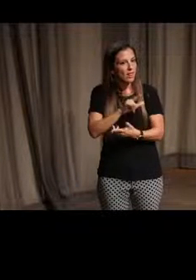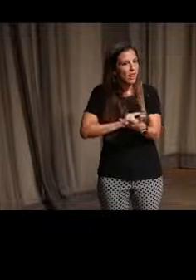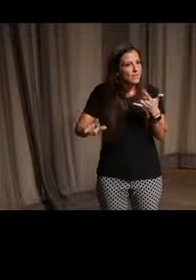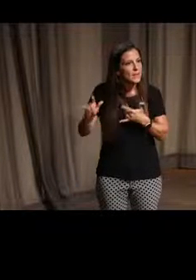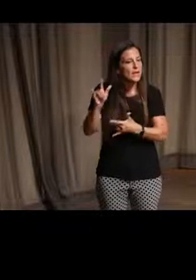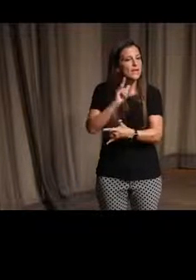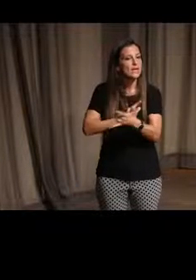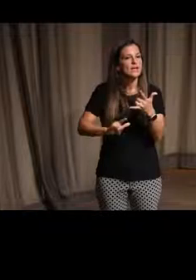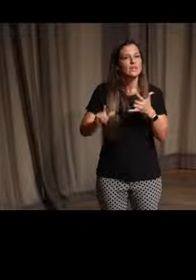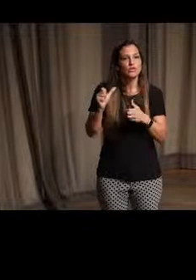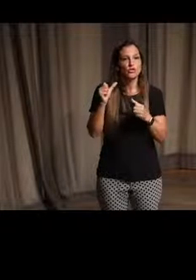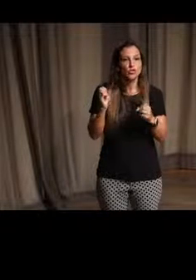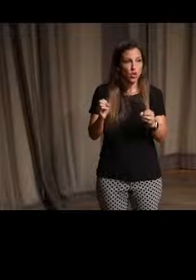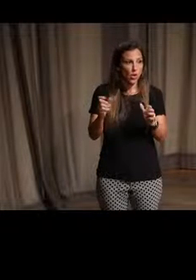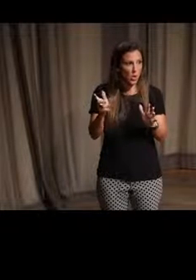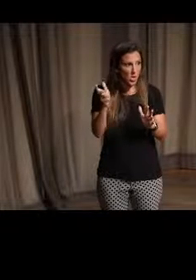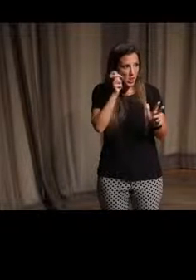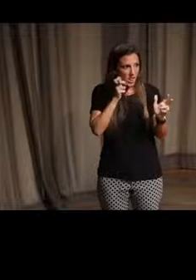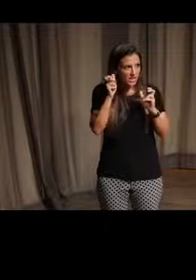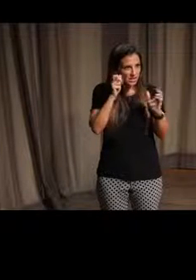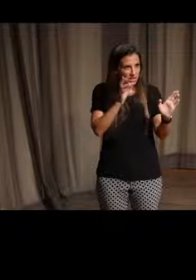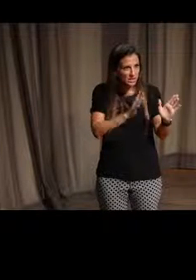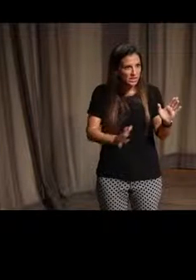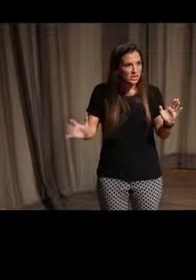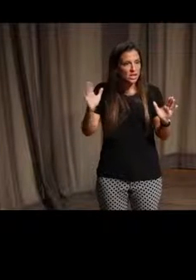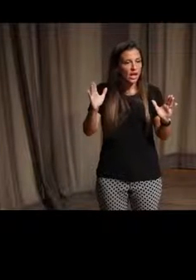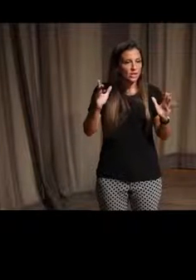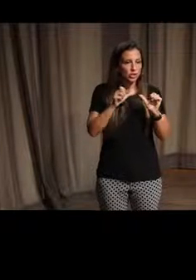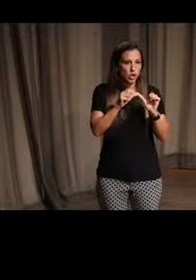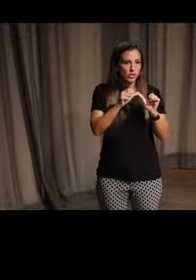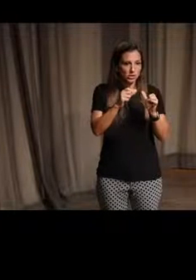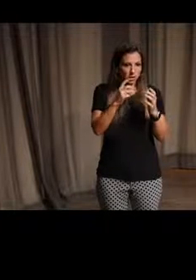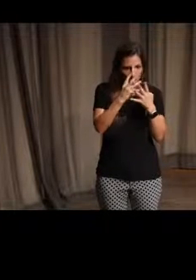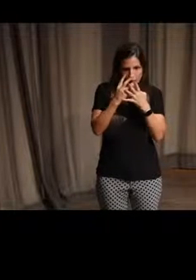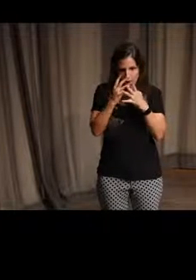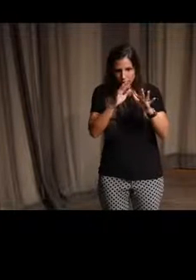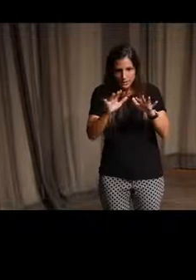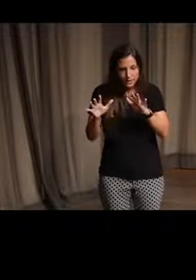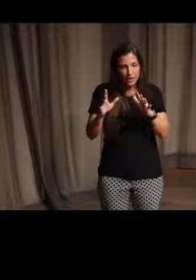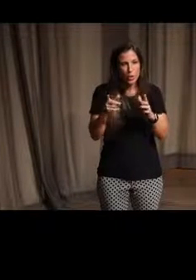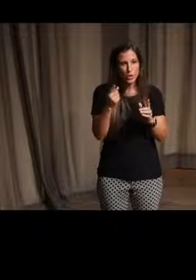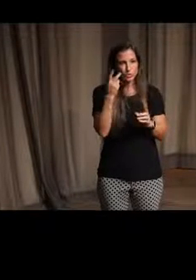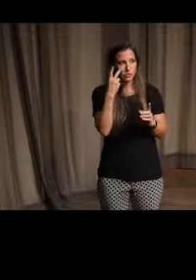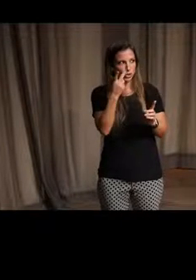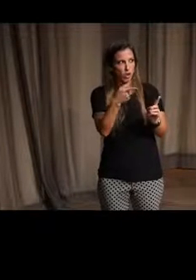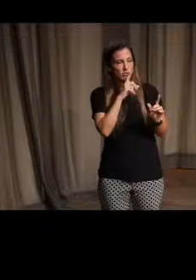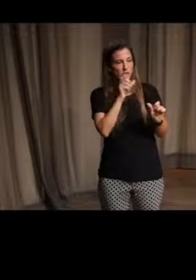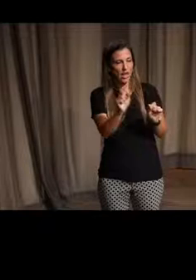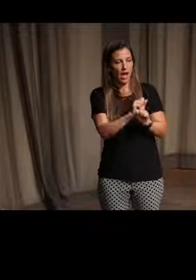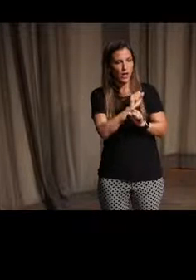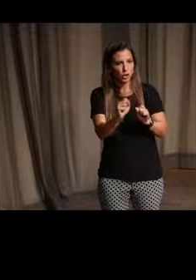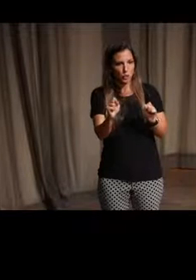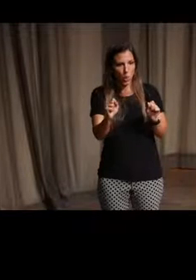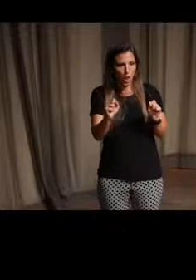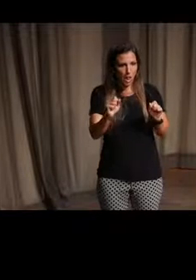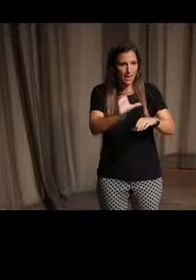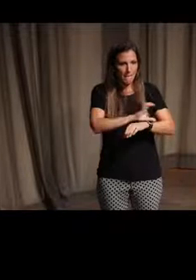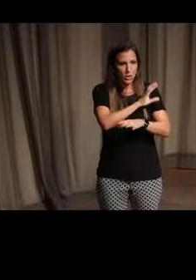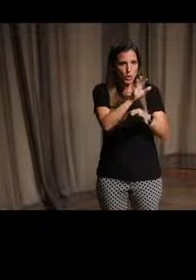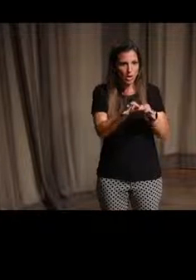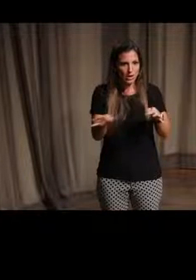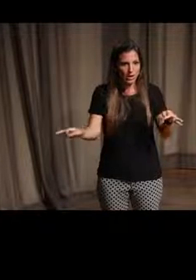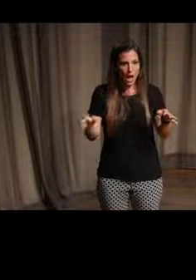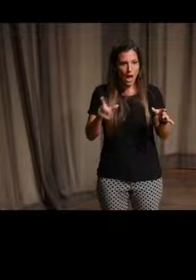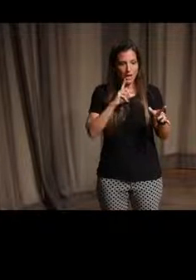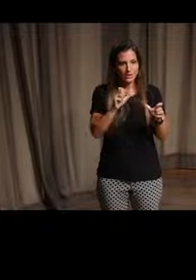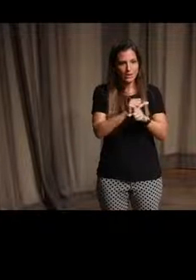lovemaking. So when you listen to this composition, the data is constantly filtering through, and what you saw was the actual algorithm, which I created in